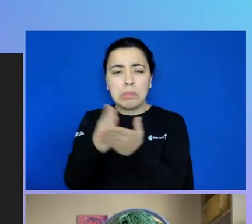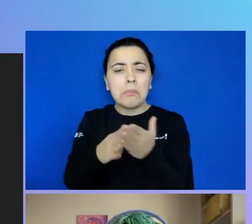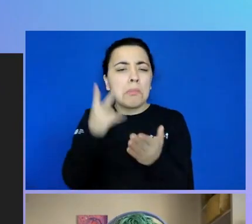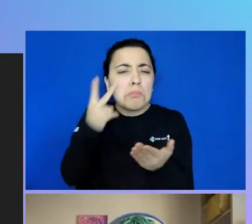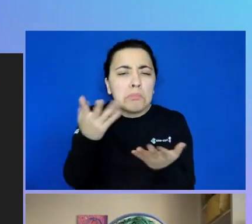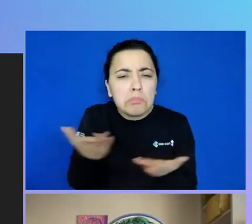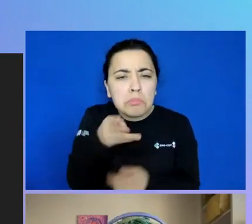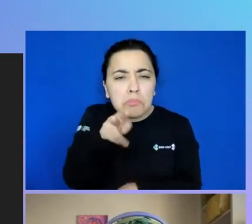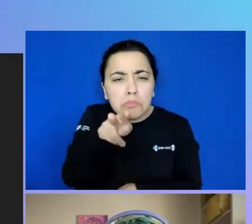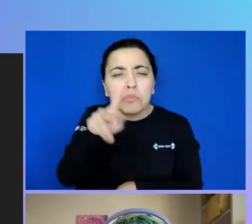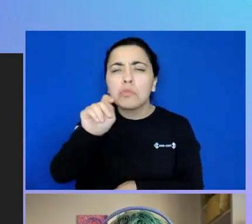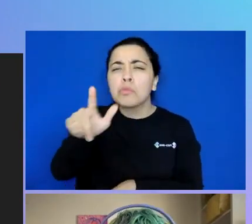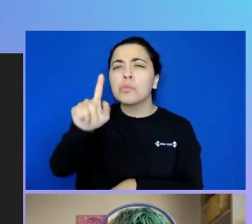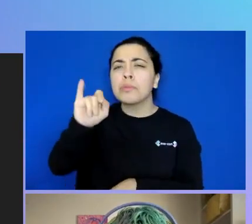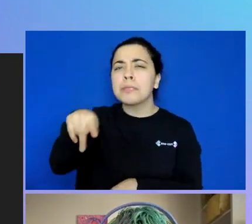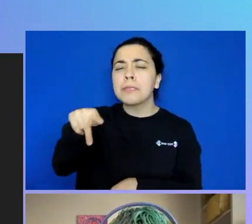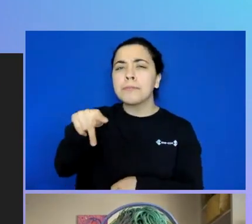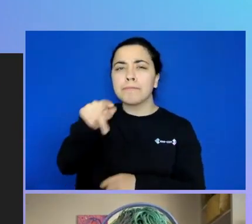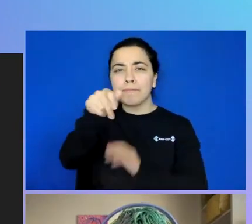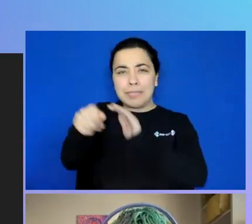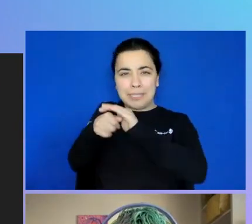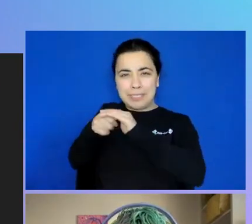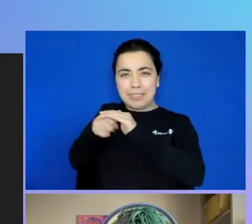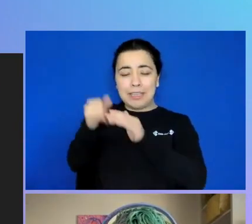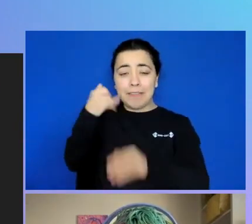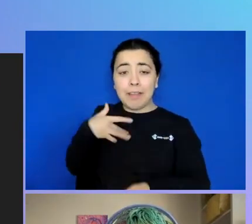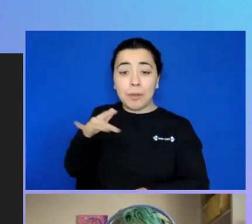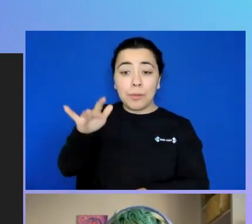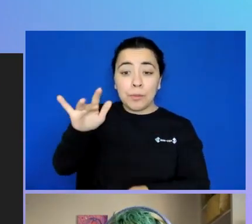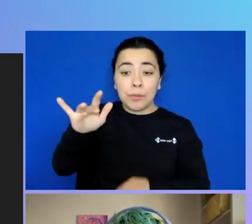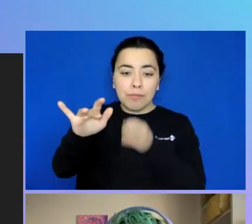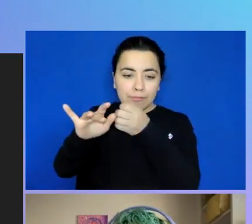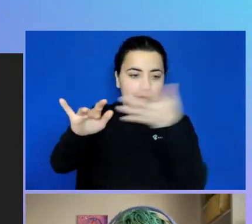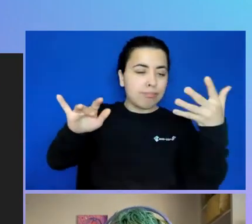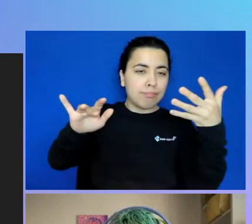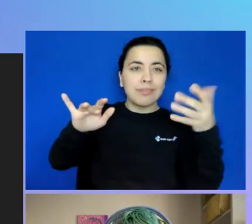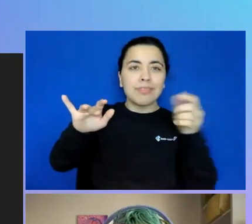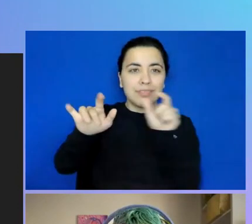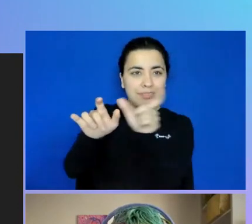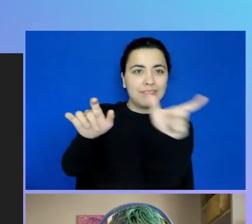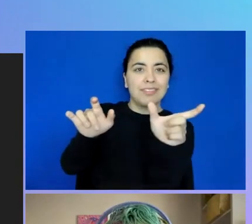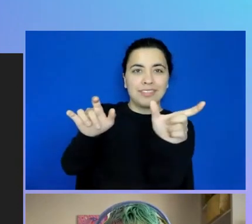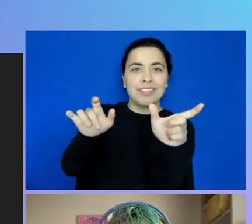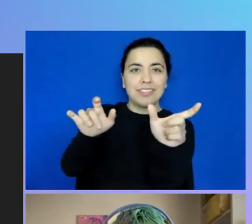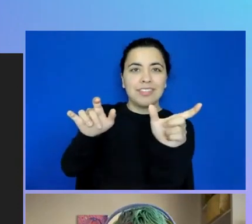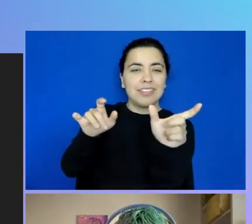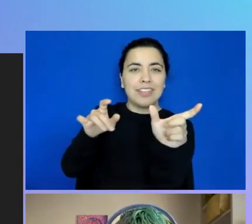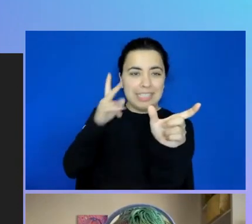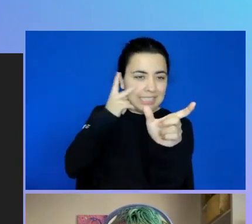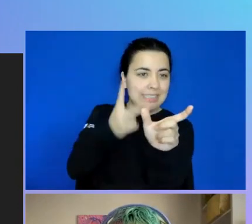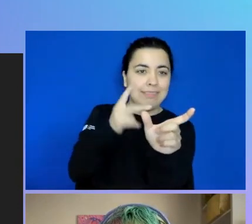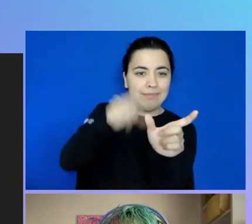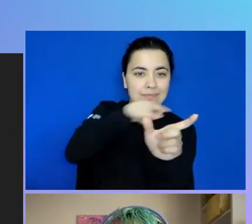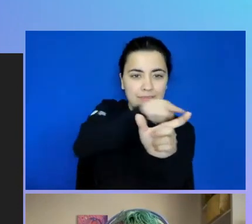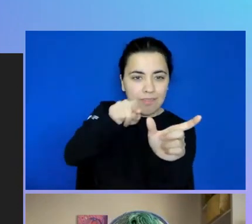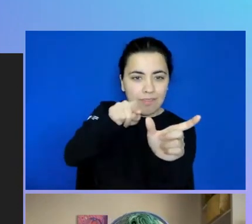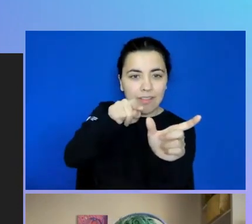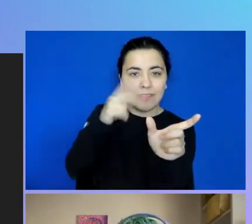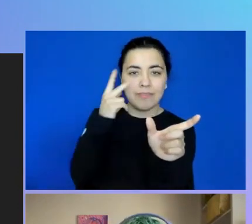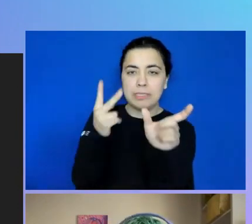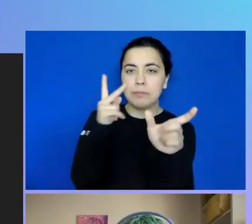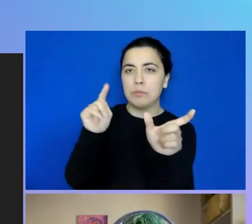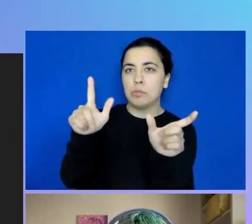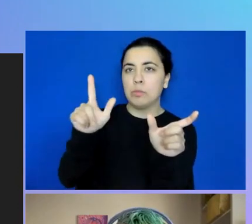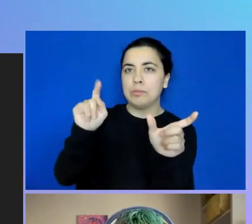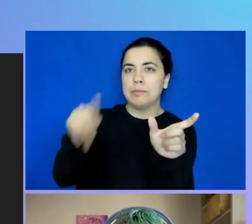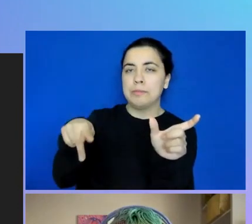that the tooltip is hidden, but if I hover over the button again, the class changes and it's no longer hidden and the tooltip is visible. And both